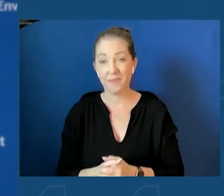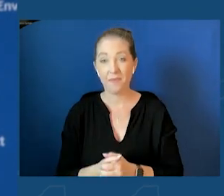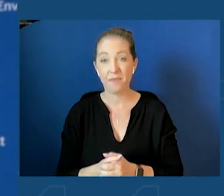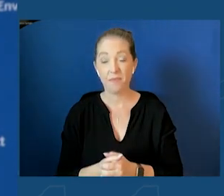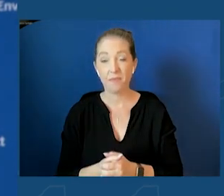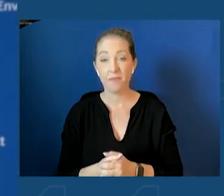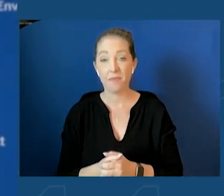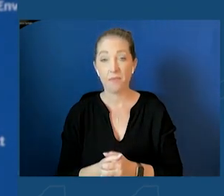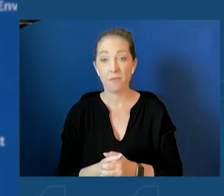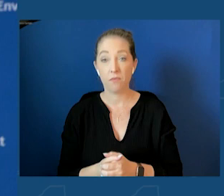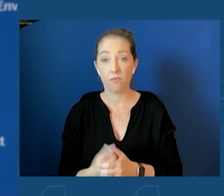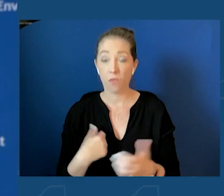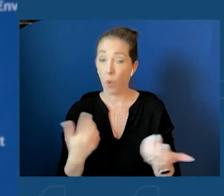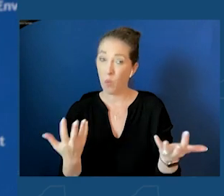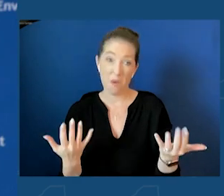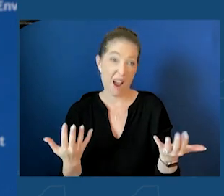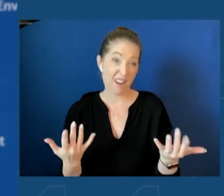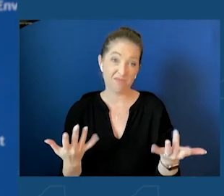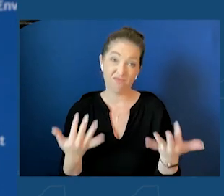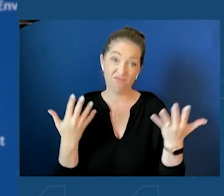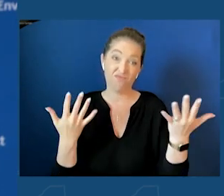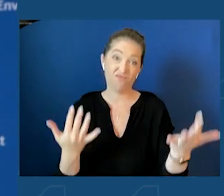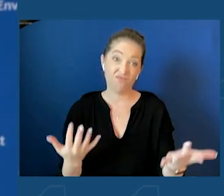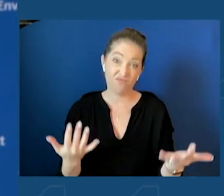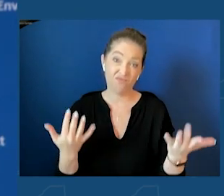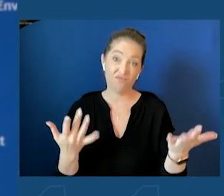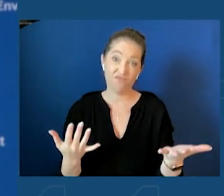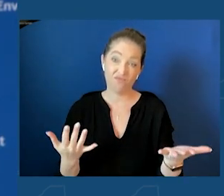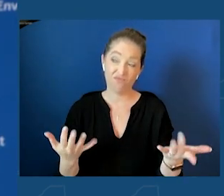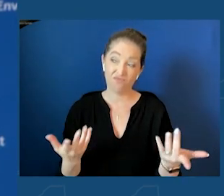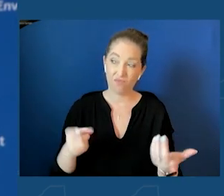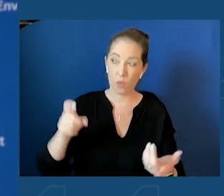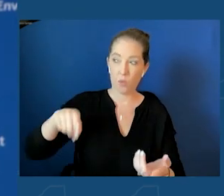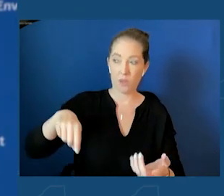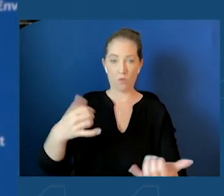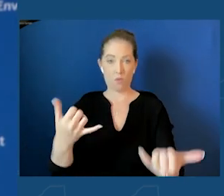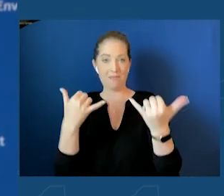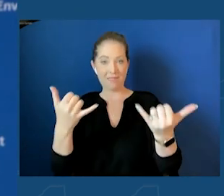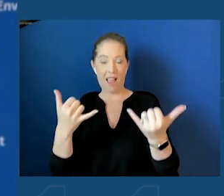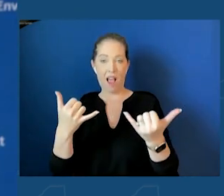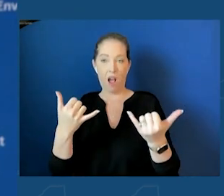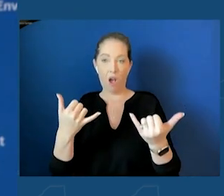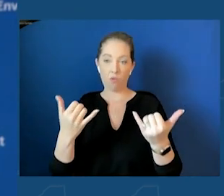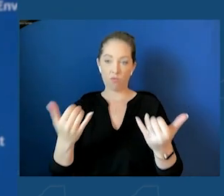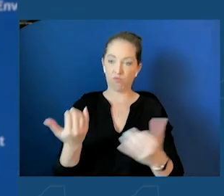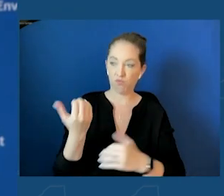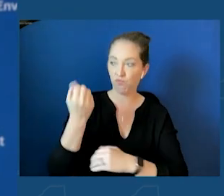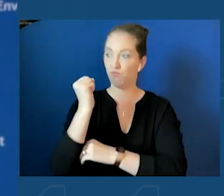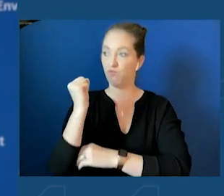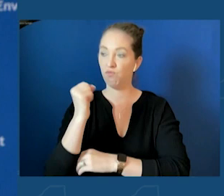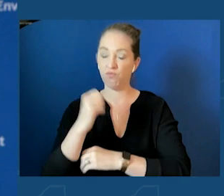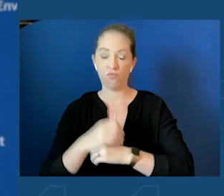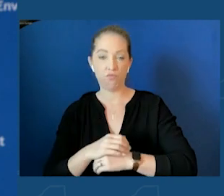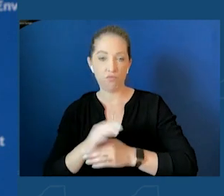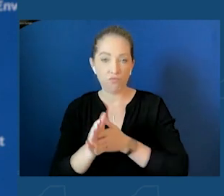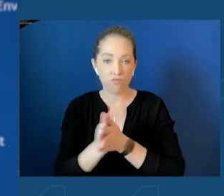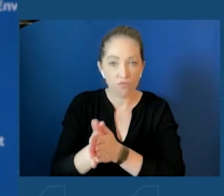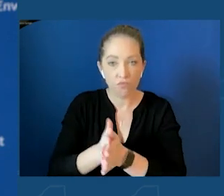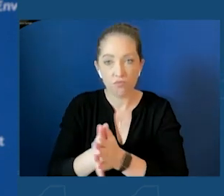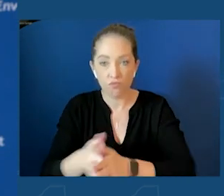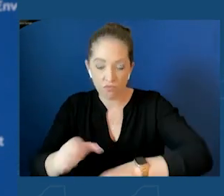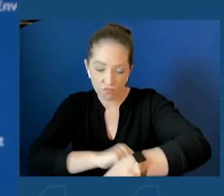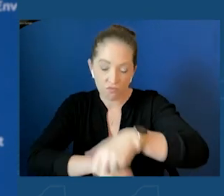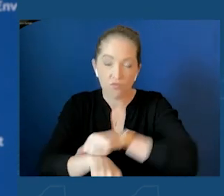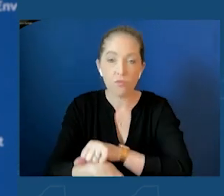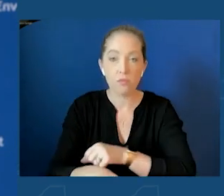We've waited too long. The time is now to take dramatic and bold action. So now, as a result of this, we have billions of dollars